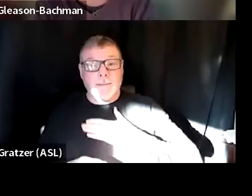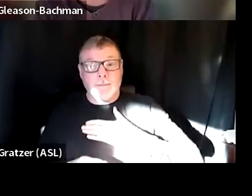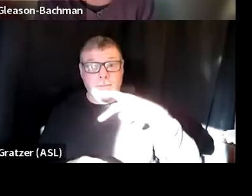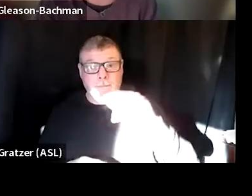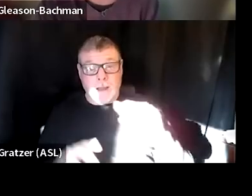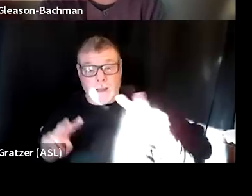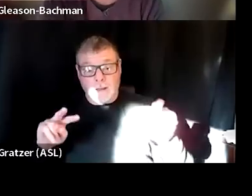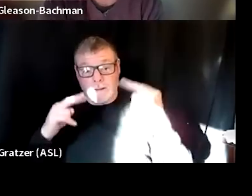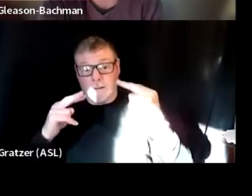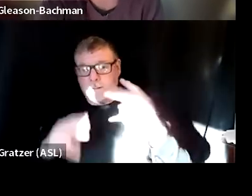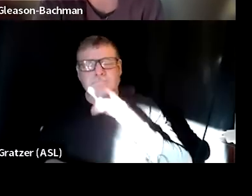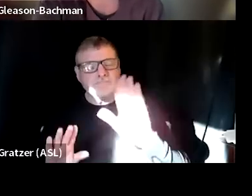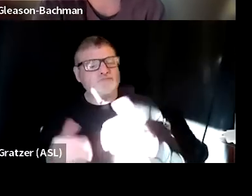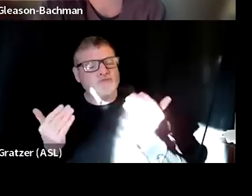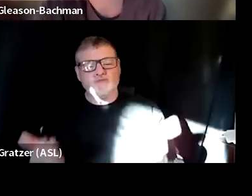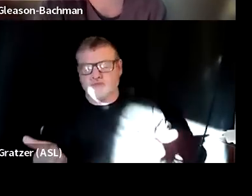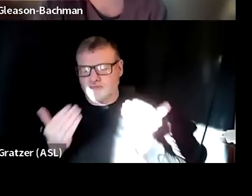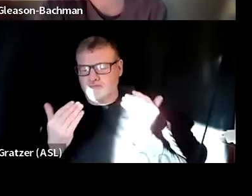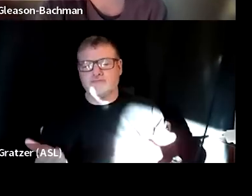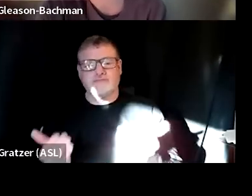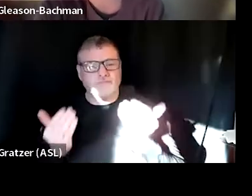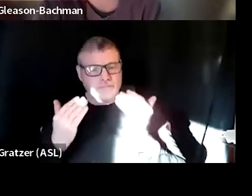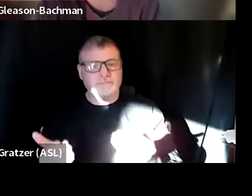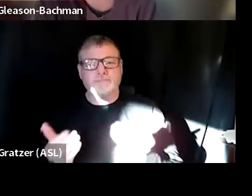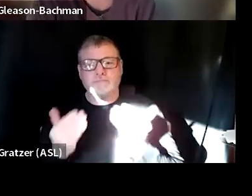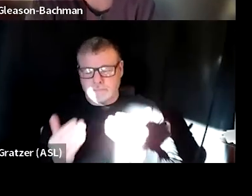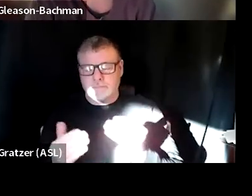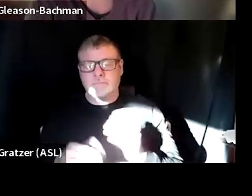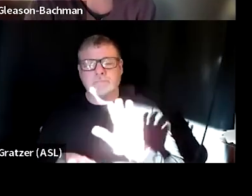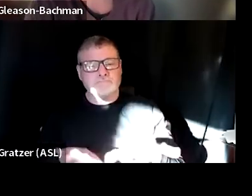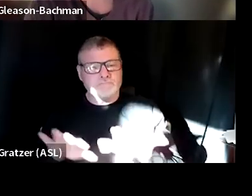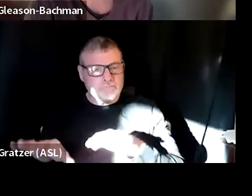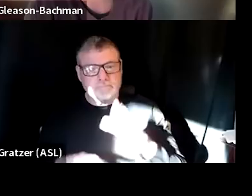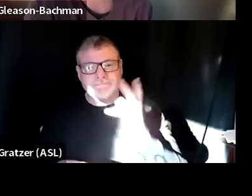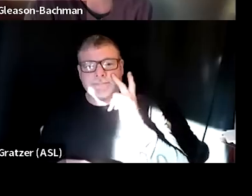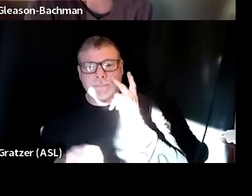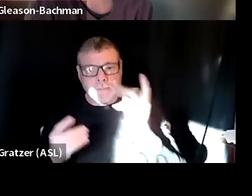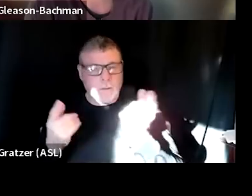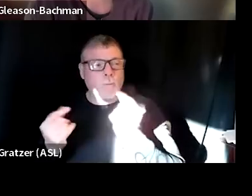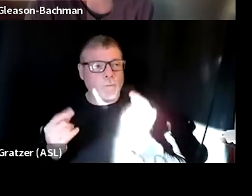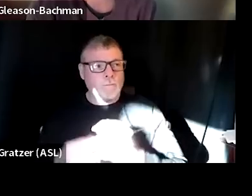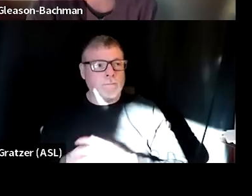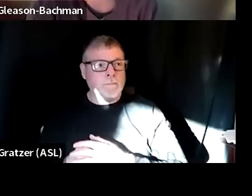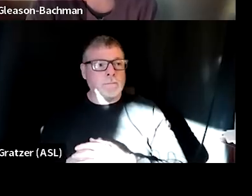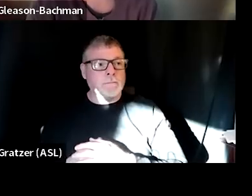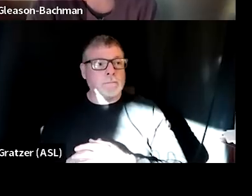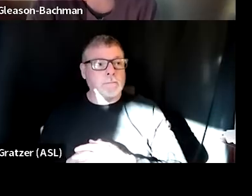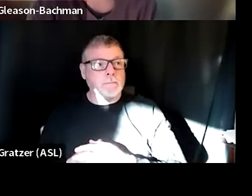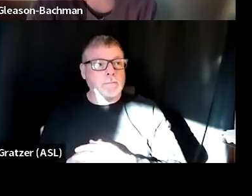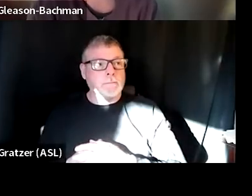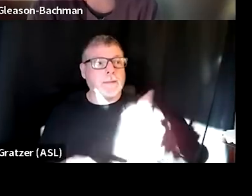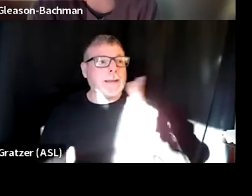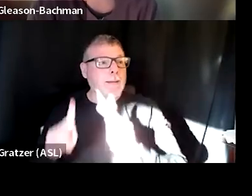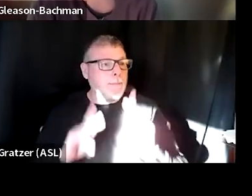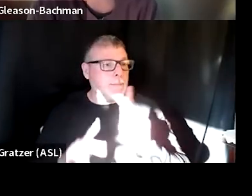at me and I'm just like, keep going, just keep going. You know, we'll ease into this and see what we're doing. People were